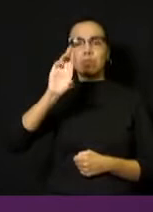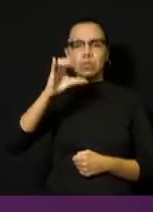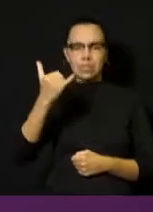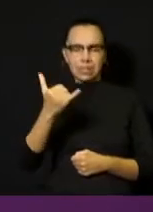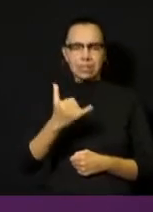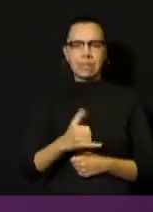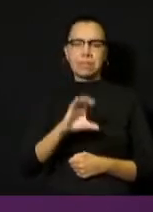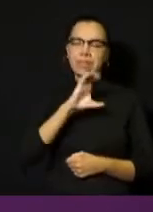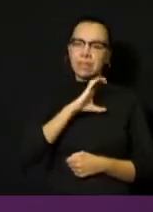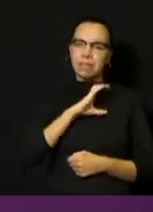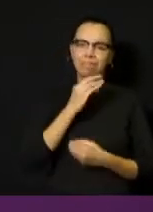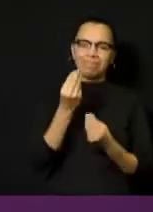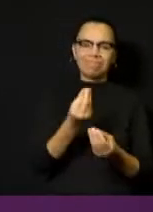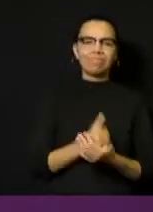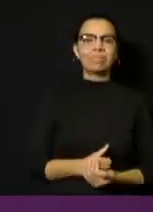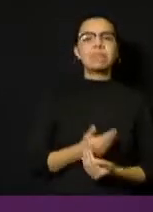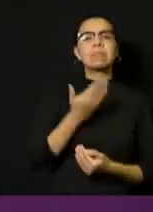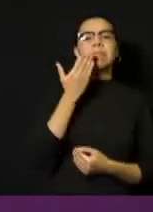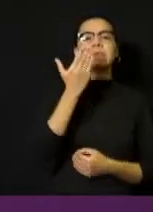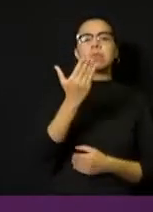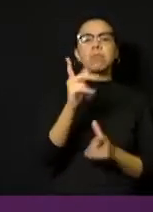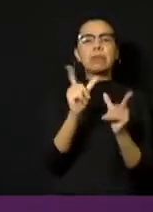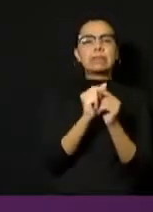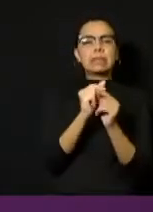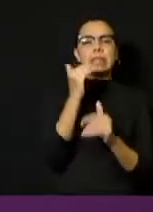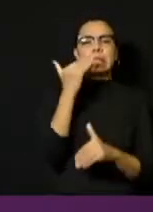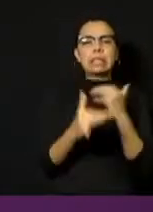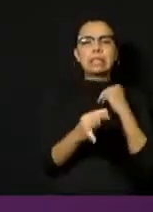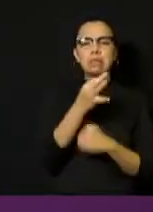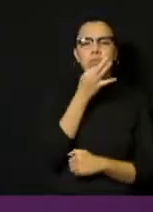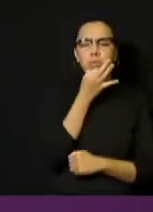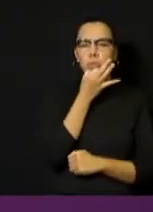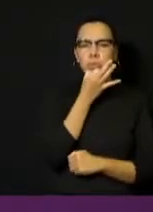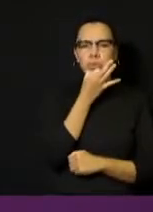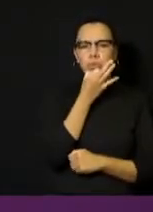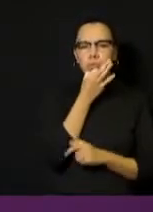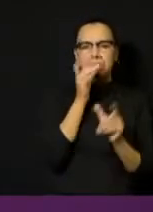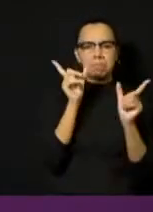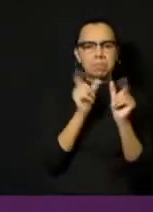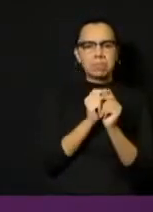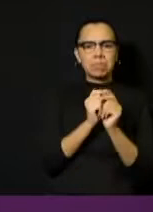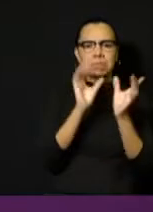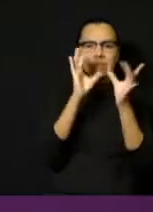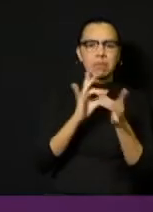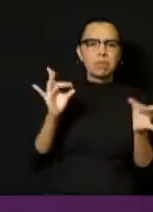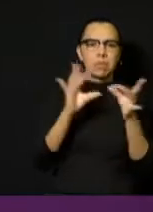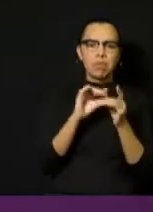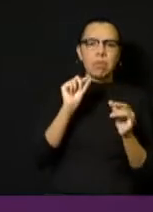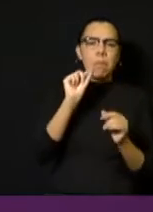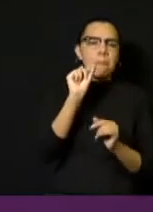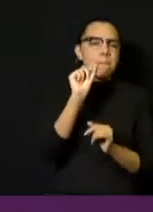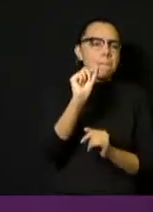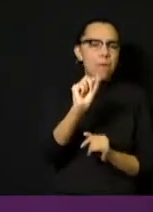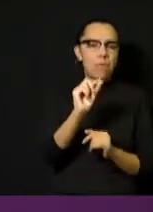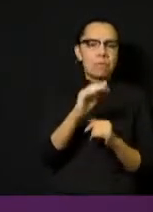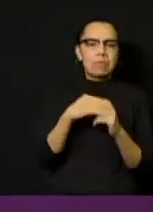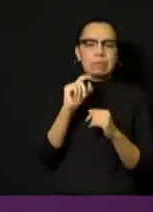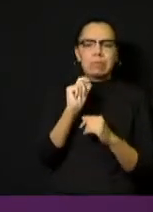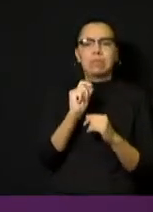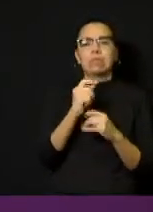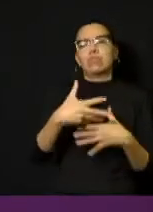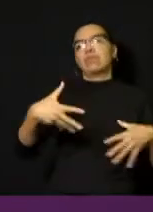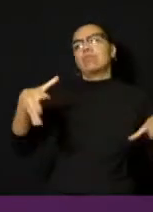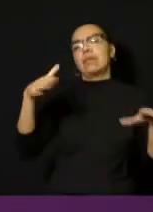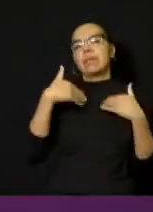you guys. I'm going to ask you in 15 minutes, tell us a little bit. I know that's